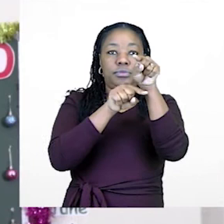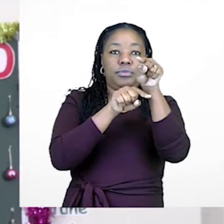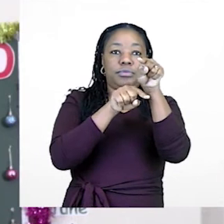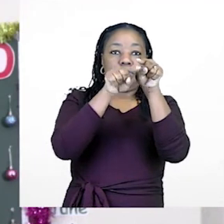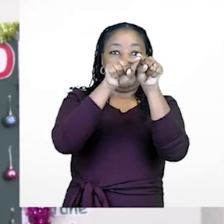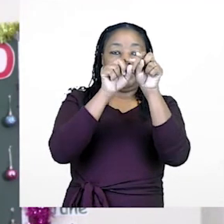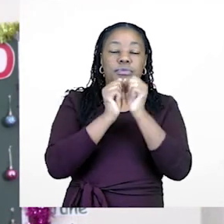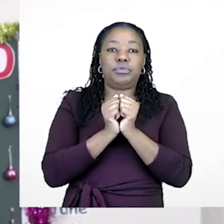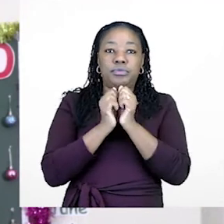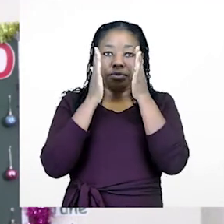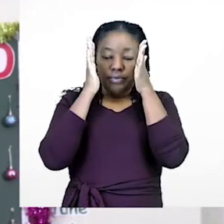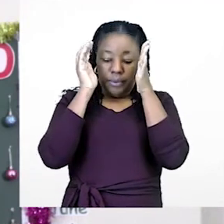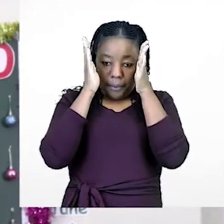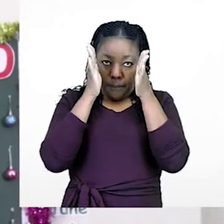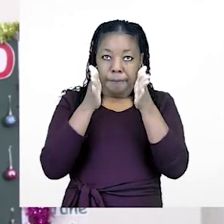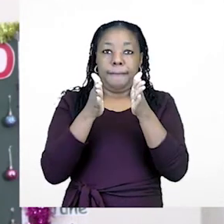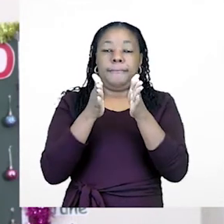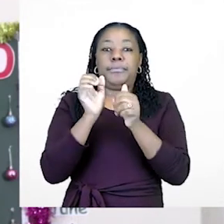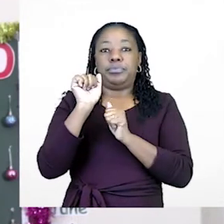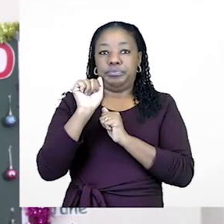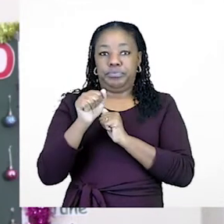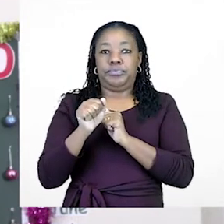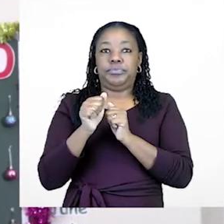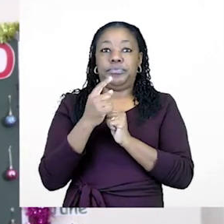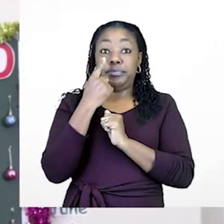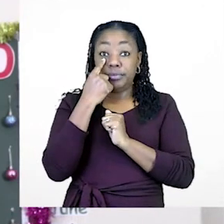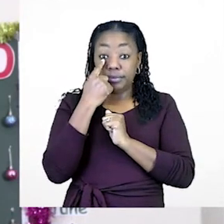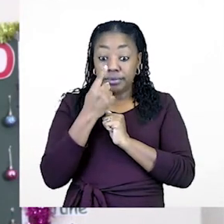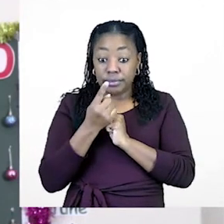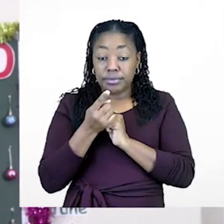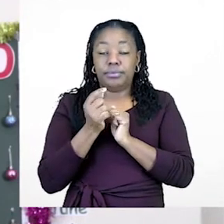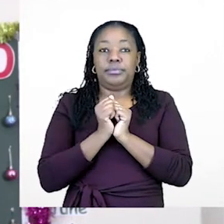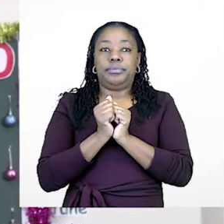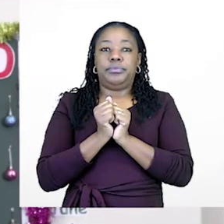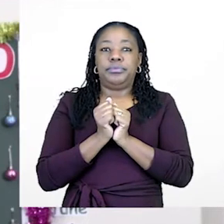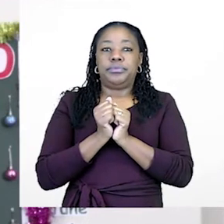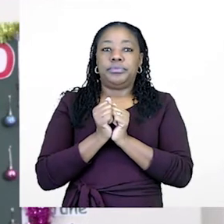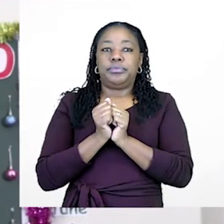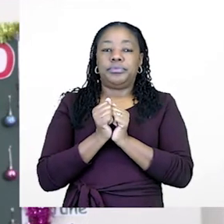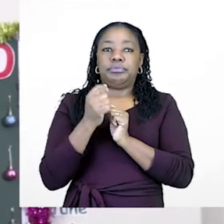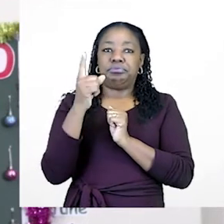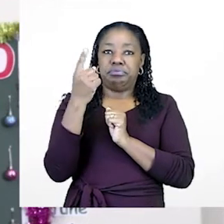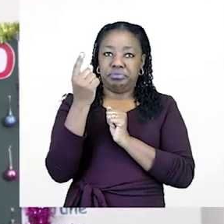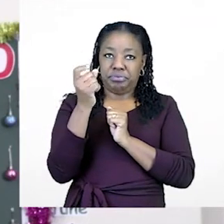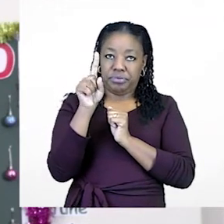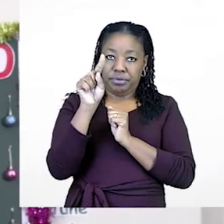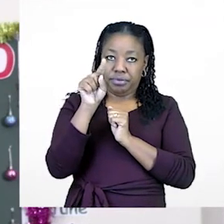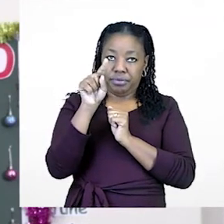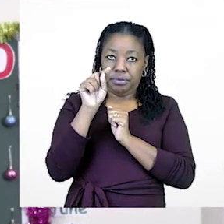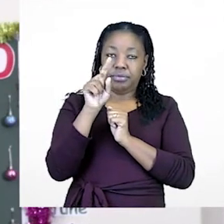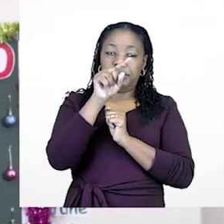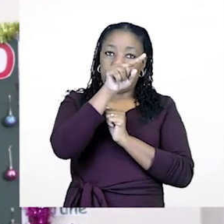concentrate and use your eyes and your fingers. They are going to help you. Now we know that a square